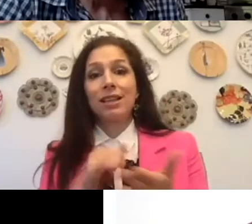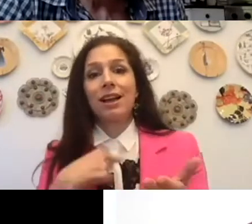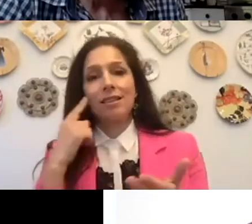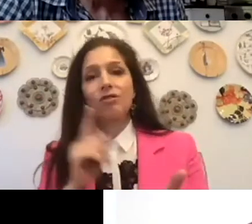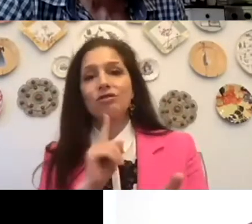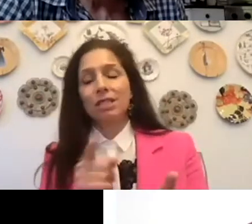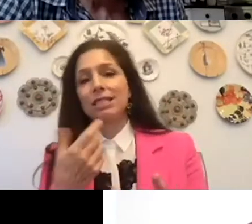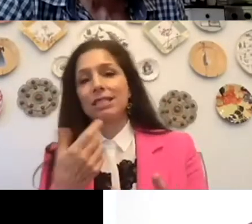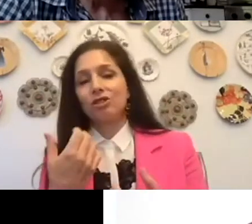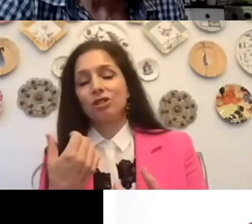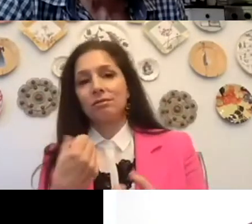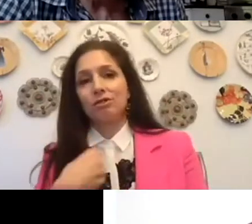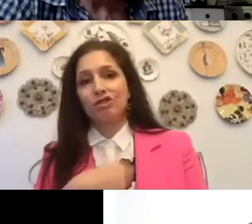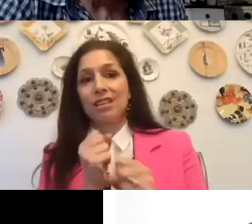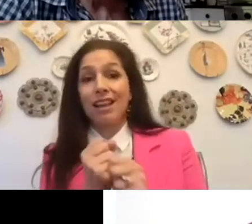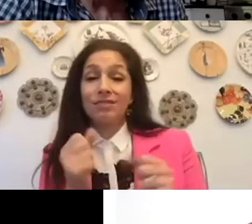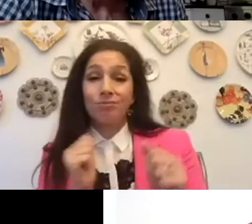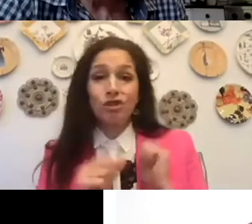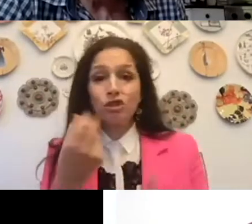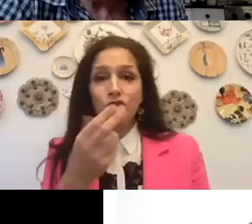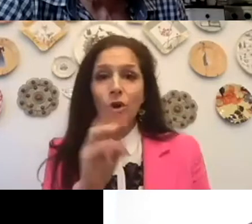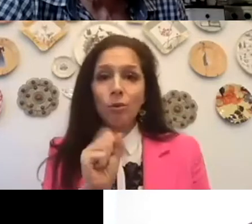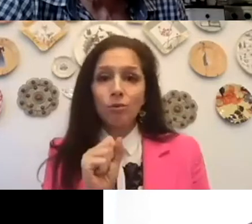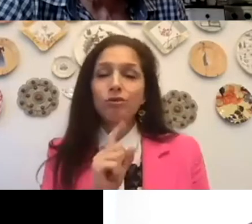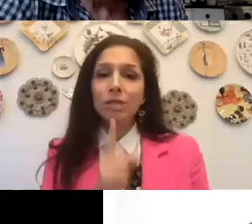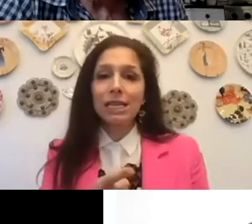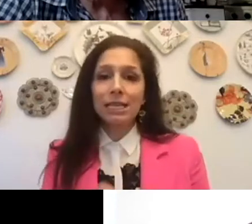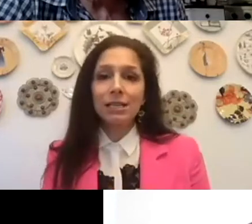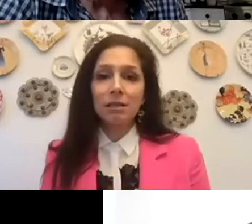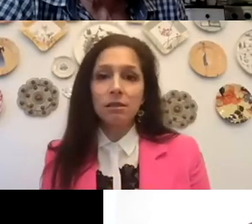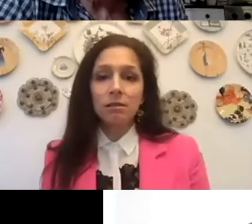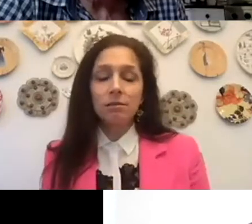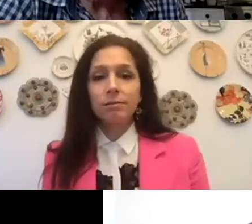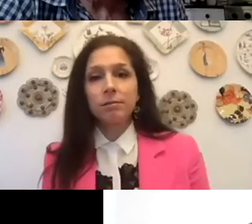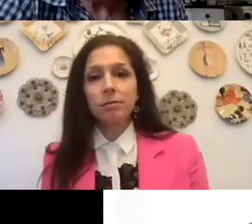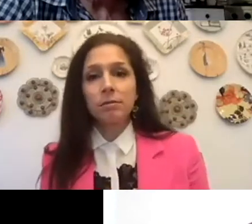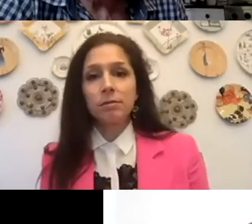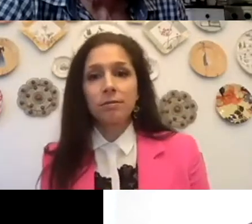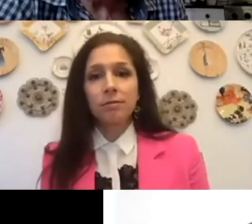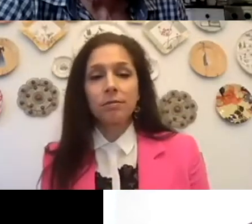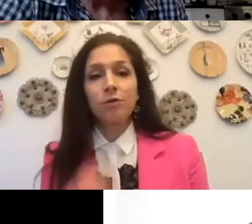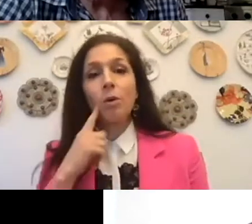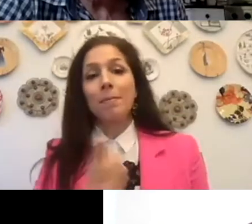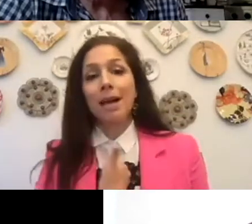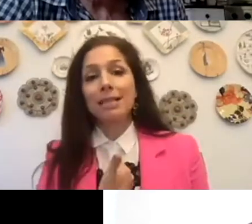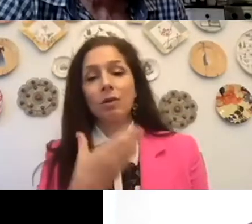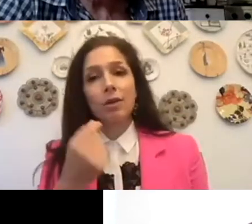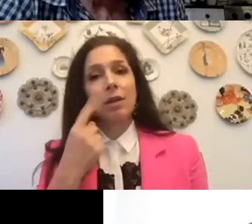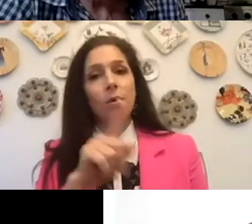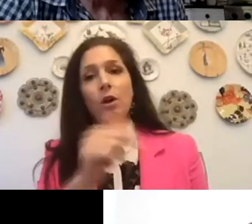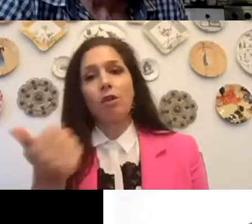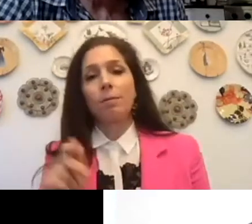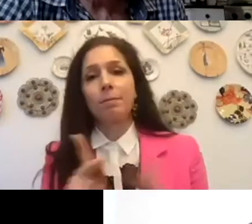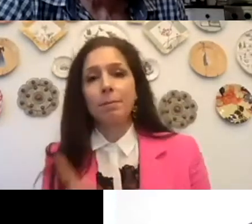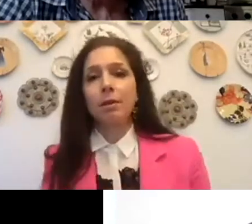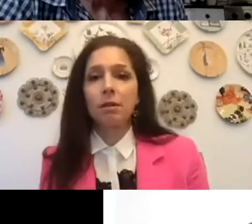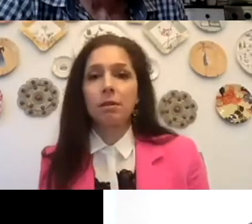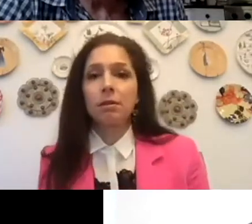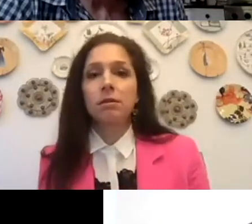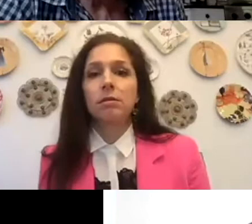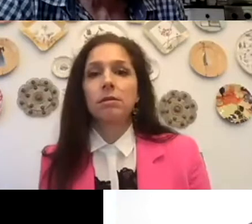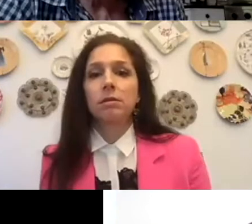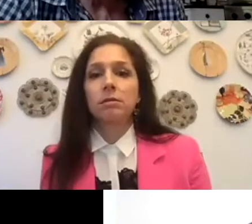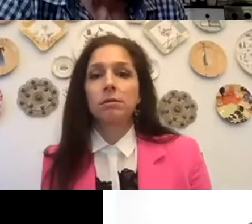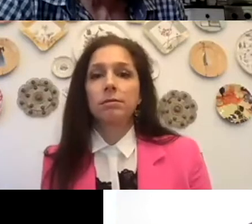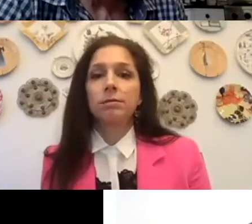So by doing something like that, I think that really would be really focused on creating shows for myself and for